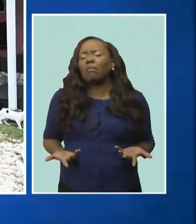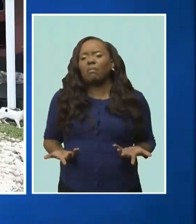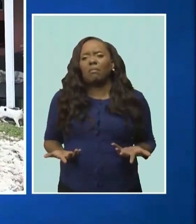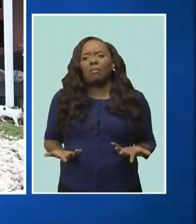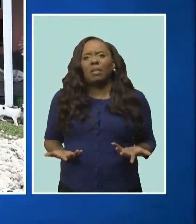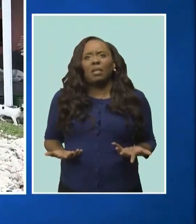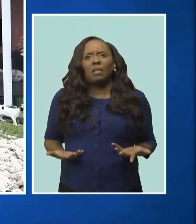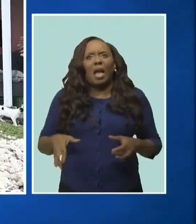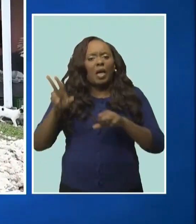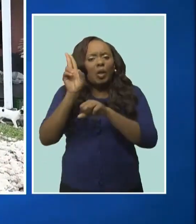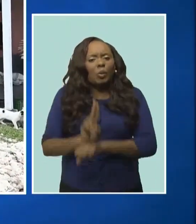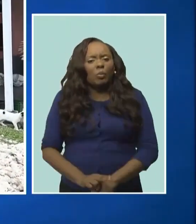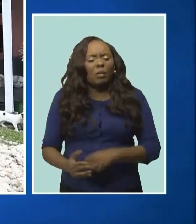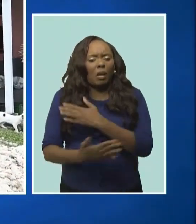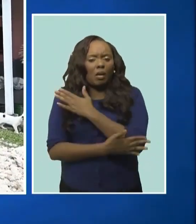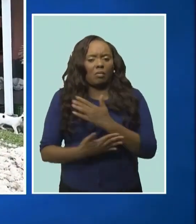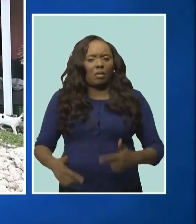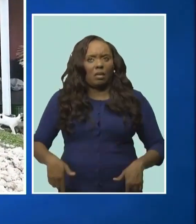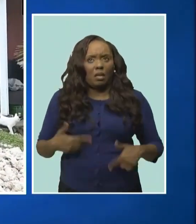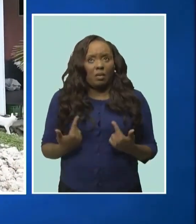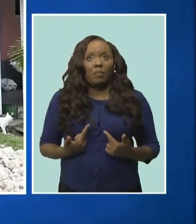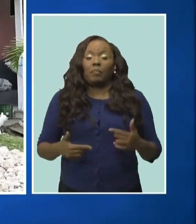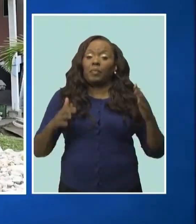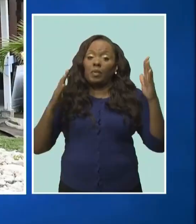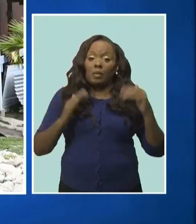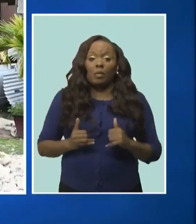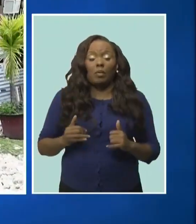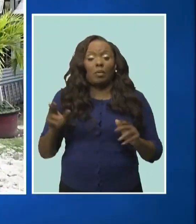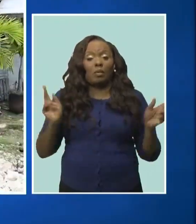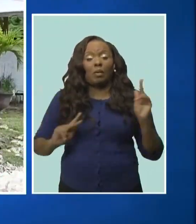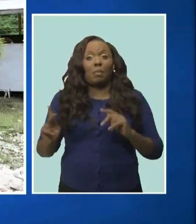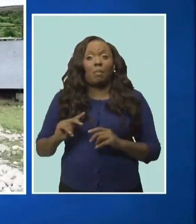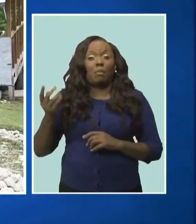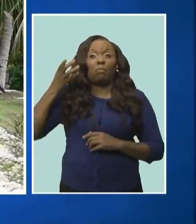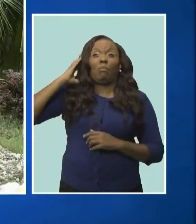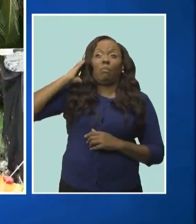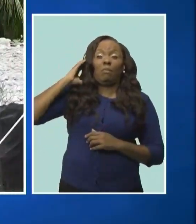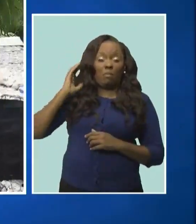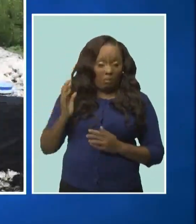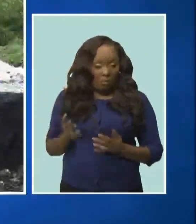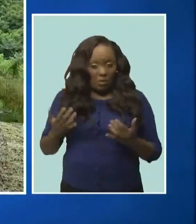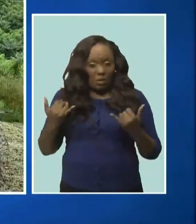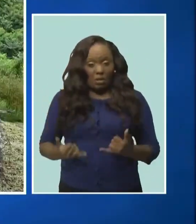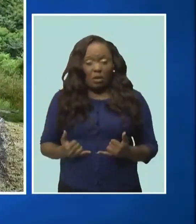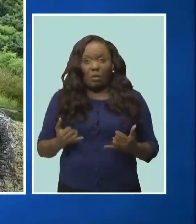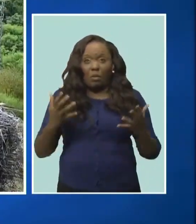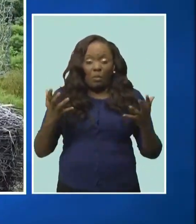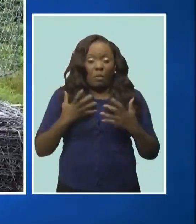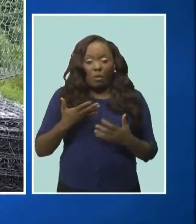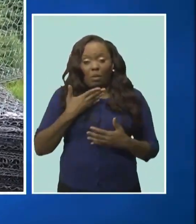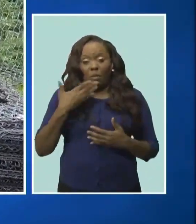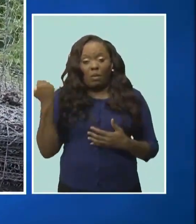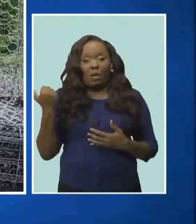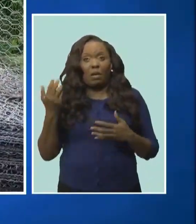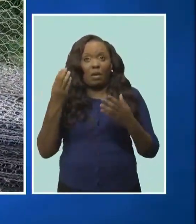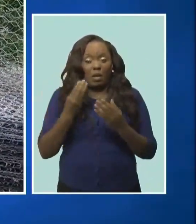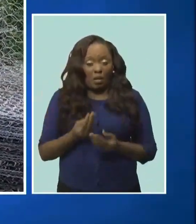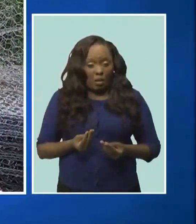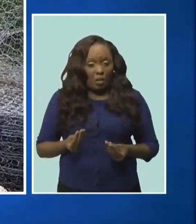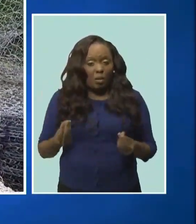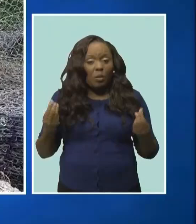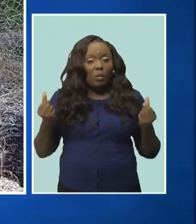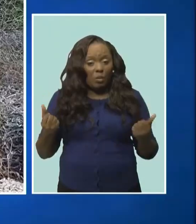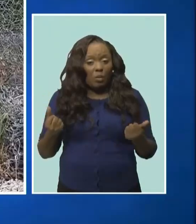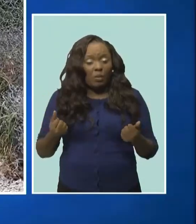The residents hope the authorities take their concerns into consideration as they search for a solution. Crystal